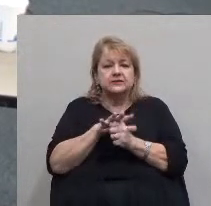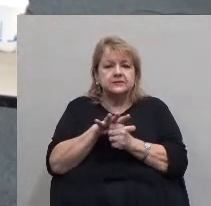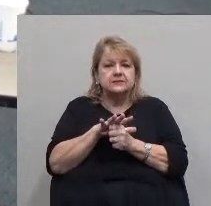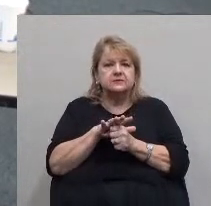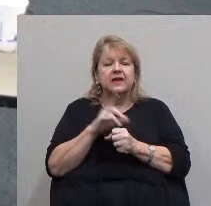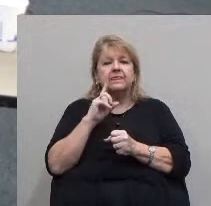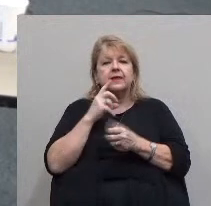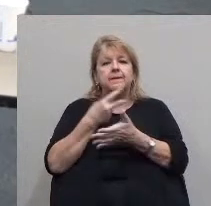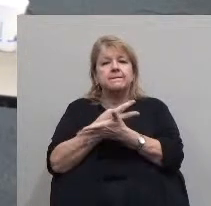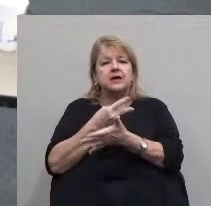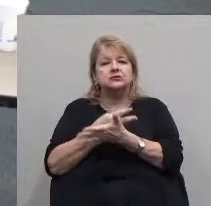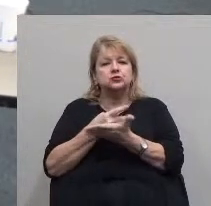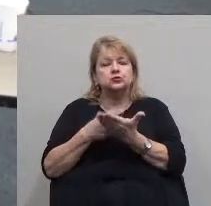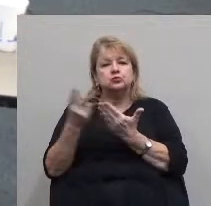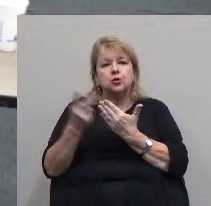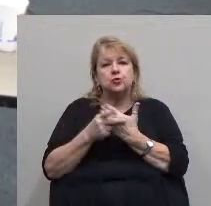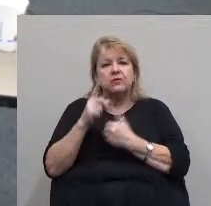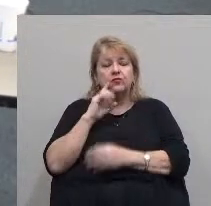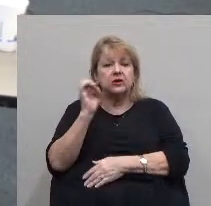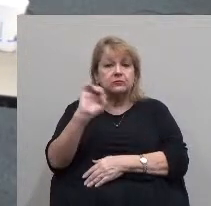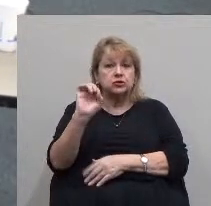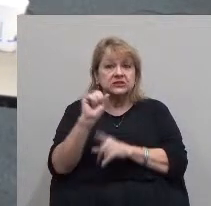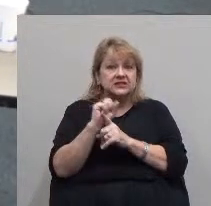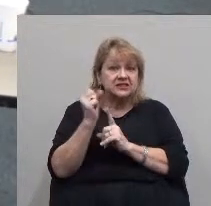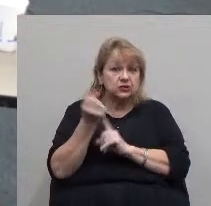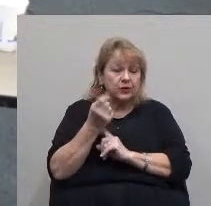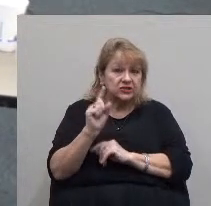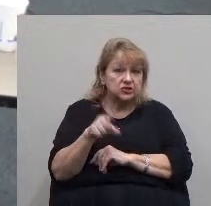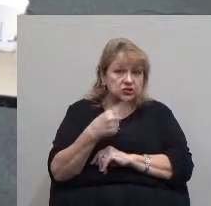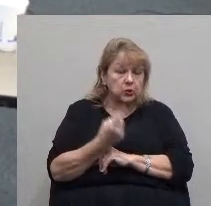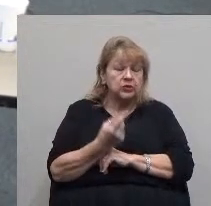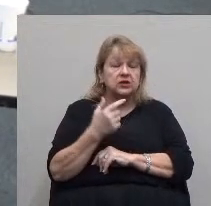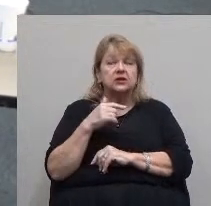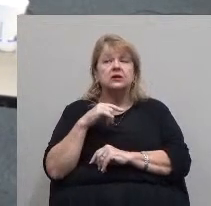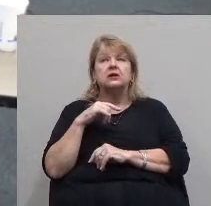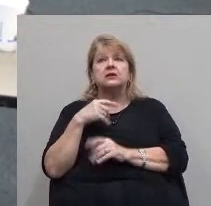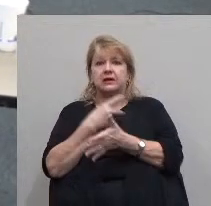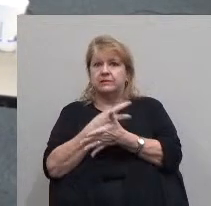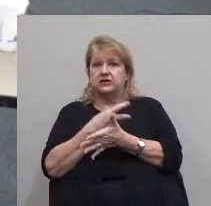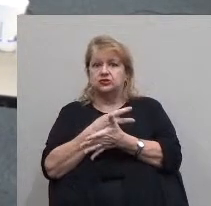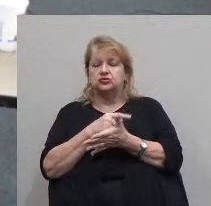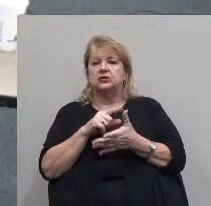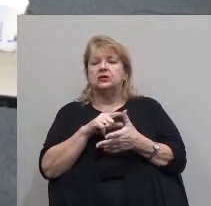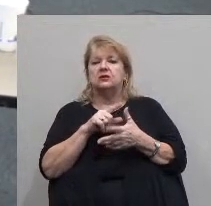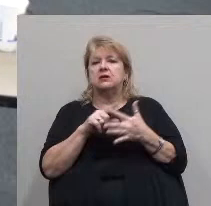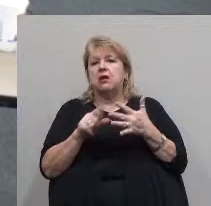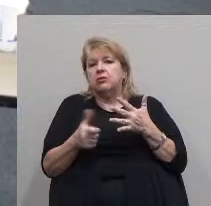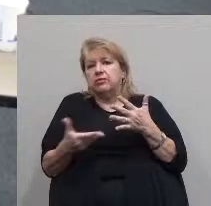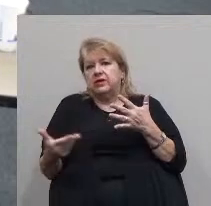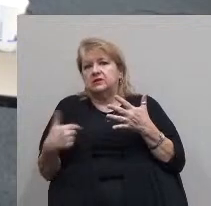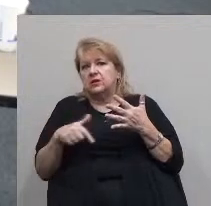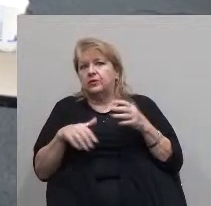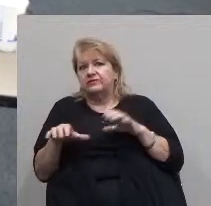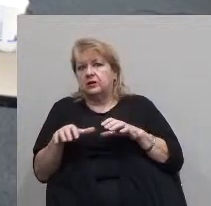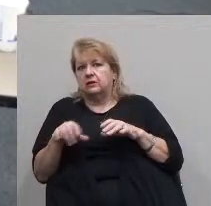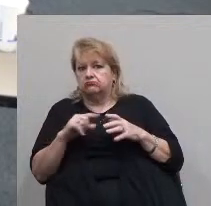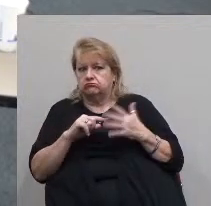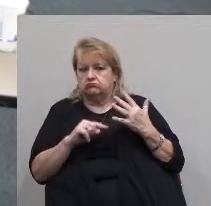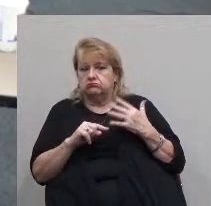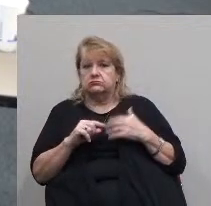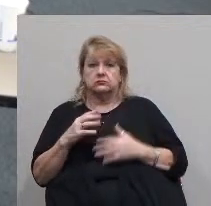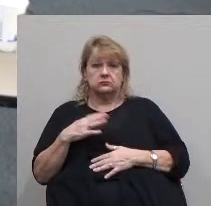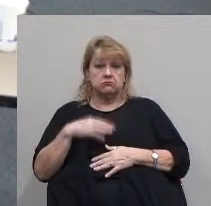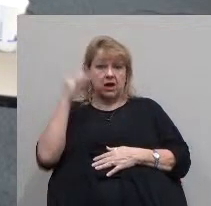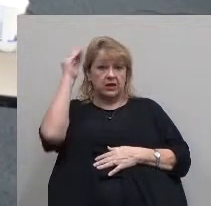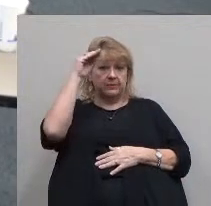it's the master's program was for emergency situations only, and some of the other things that we've done. In